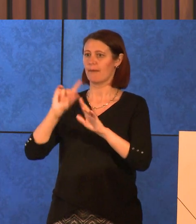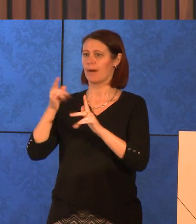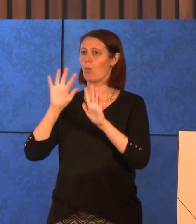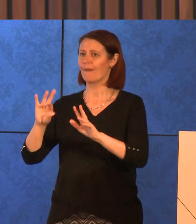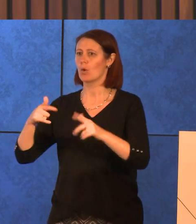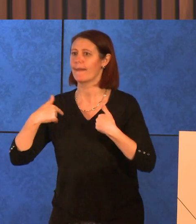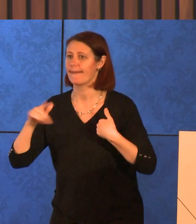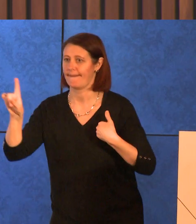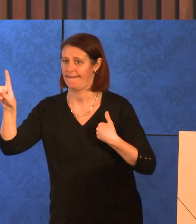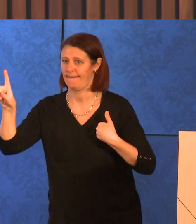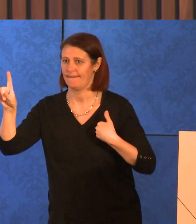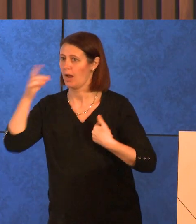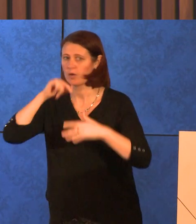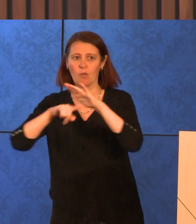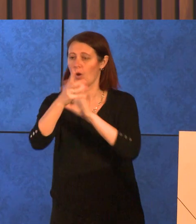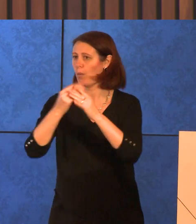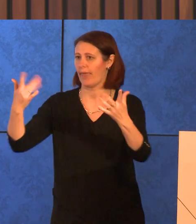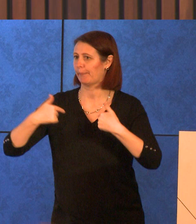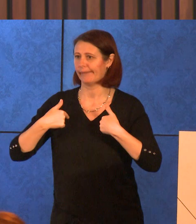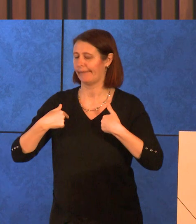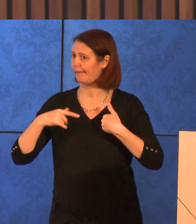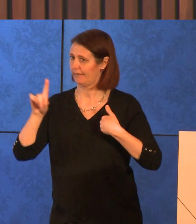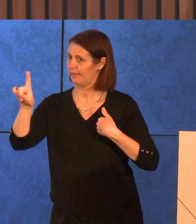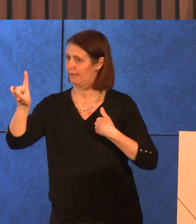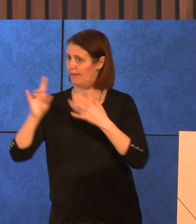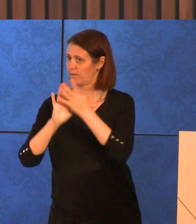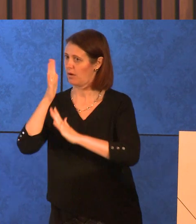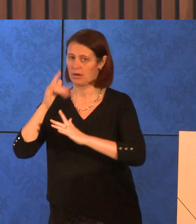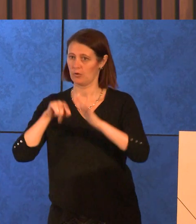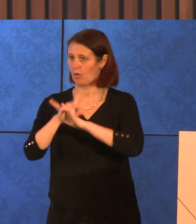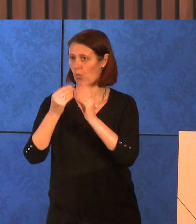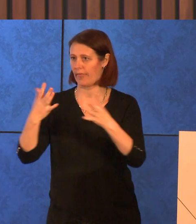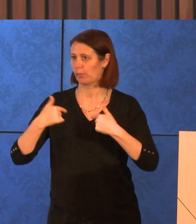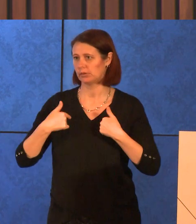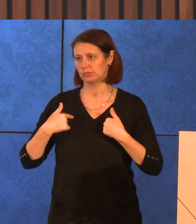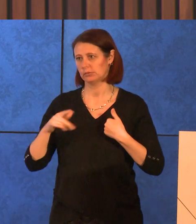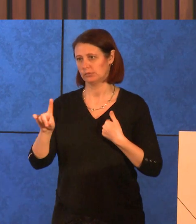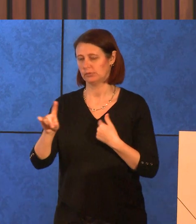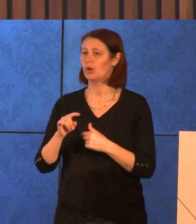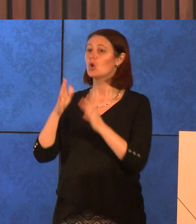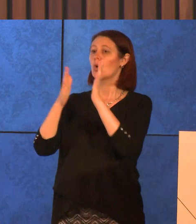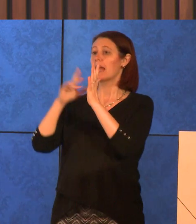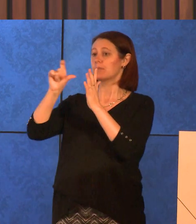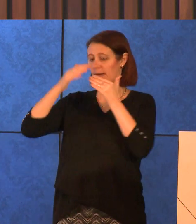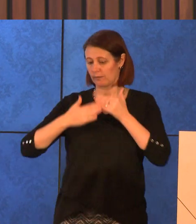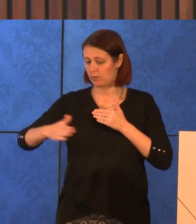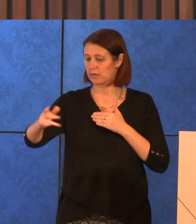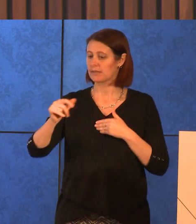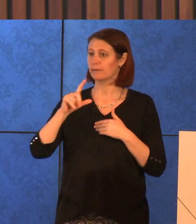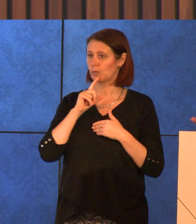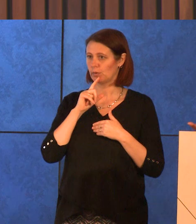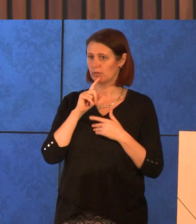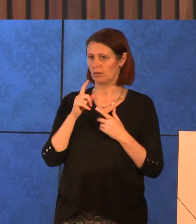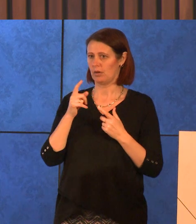me. Don't go without me. Okay. Now, your MC for the rest of the forum